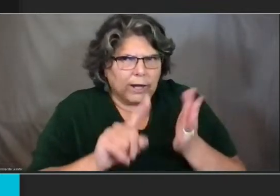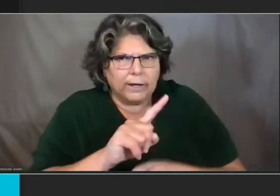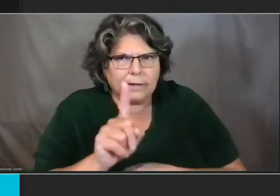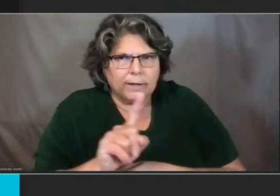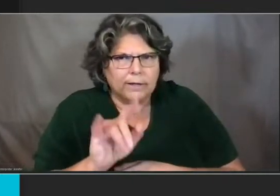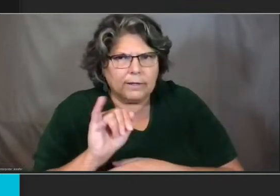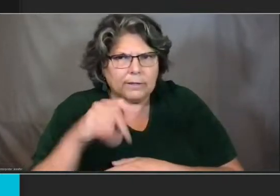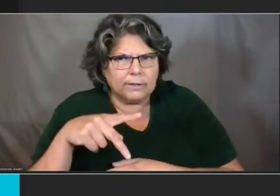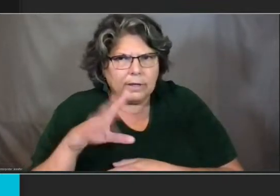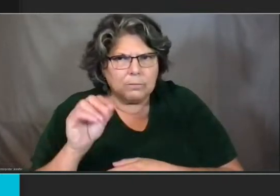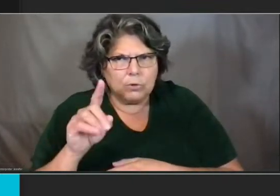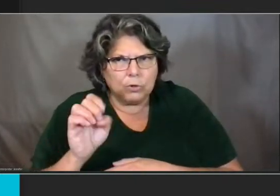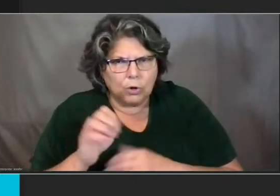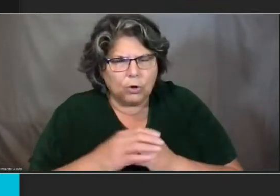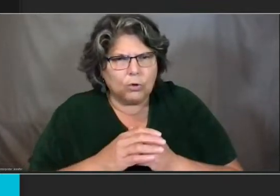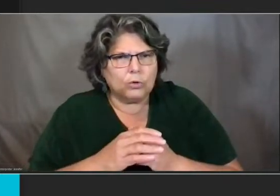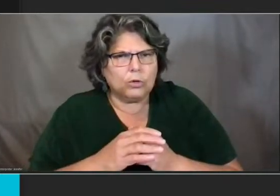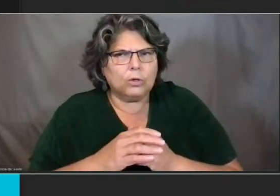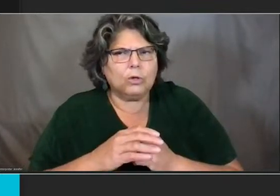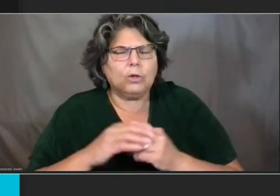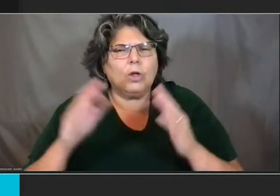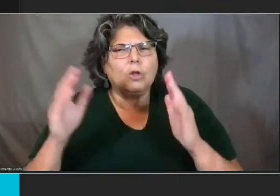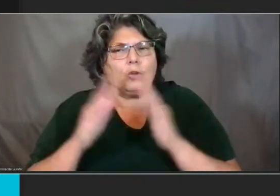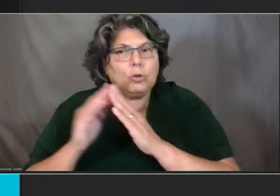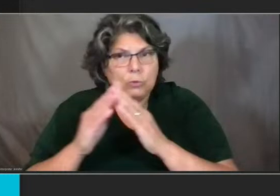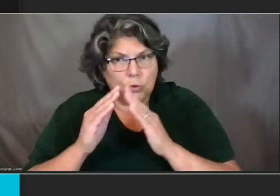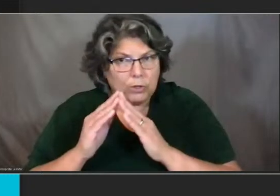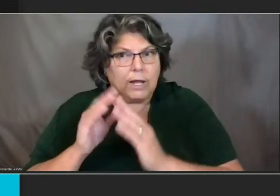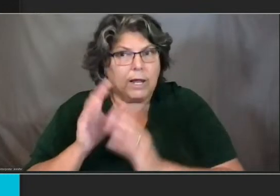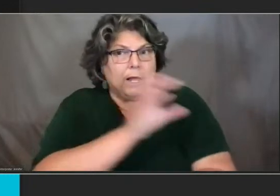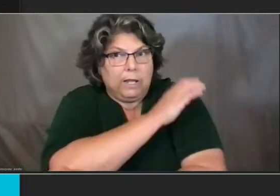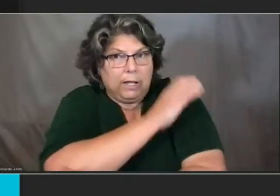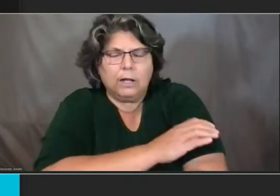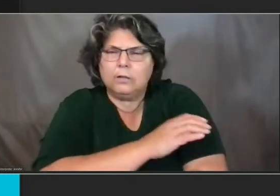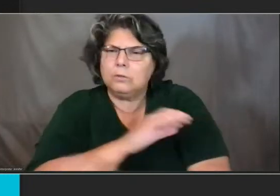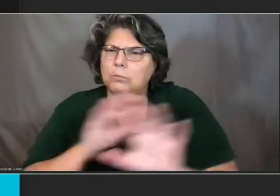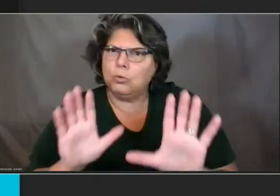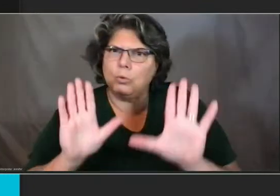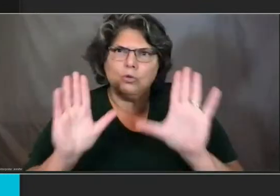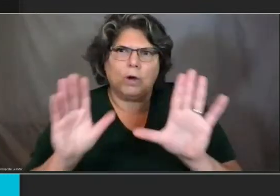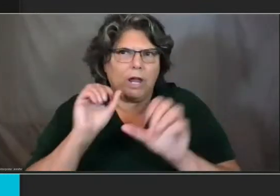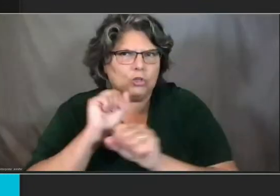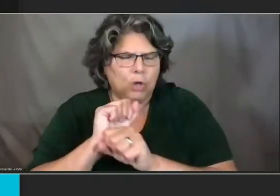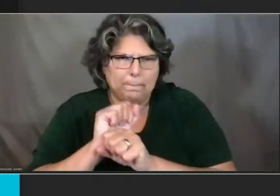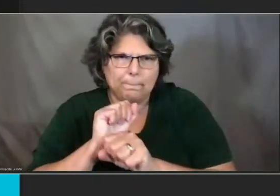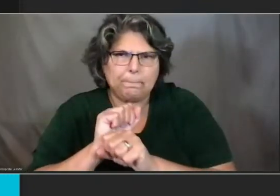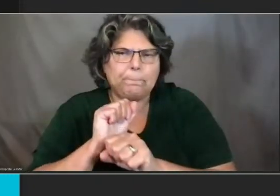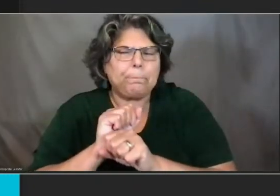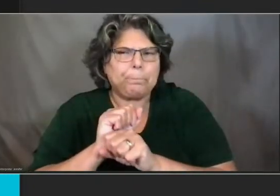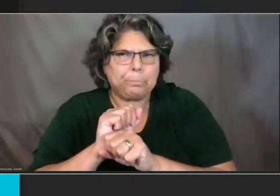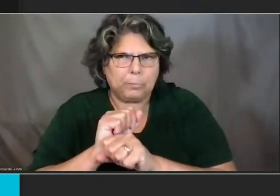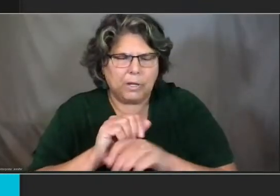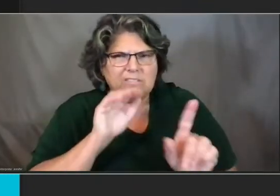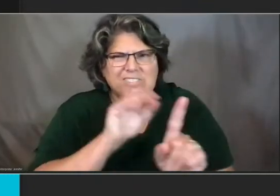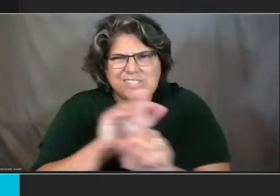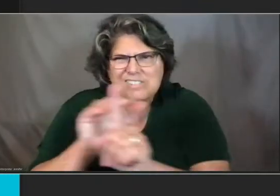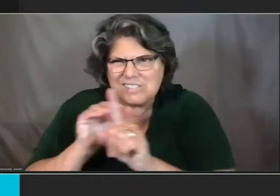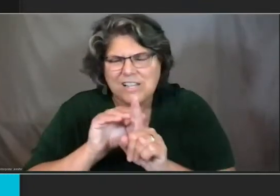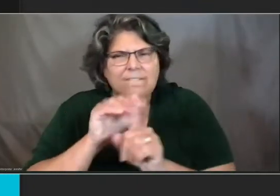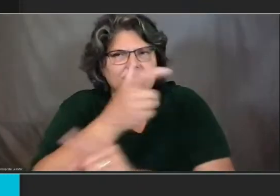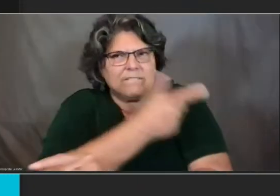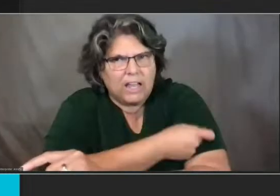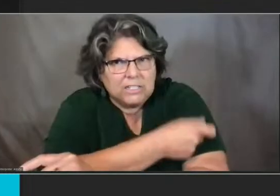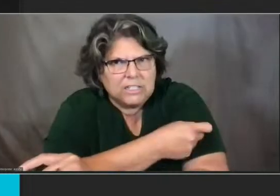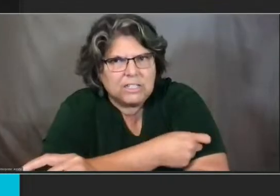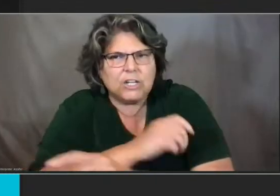our FQHCs in our communities, our community clinics, have been doing a tremendous job of getting the vaccine out to all of the areas,